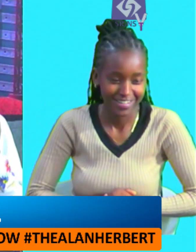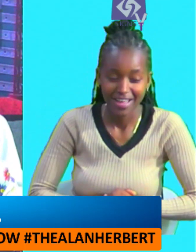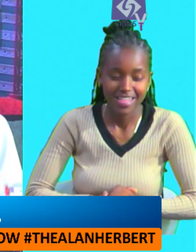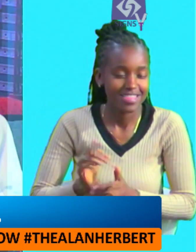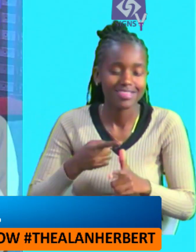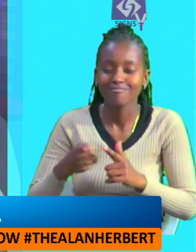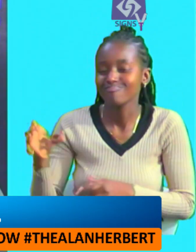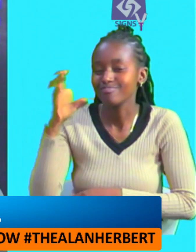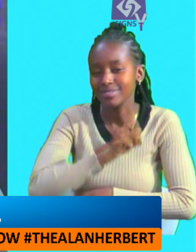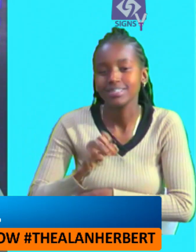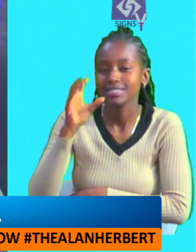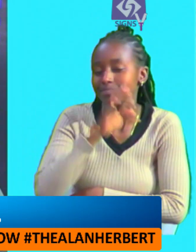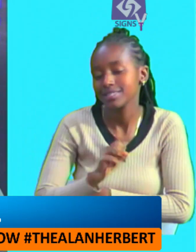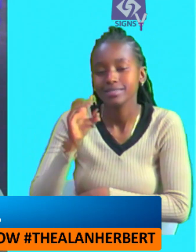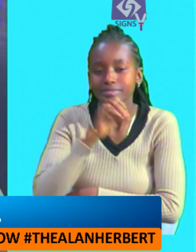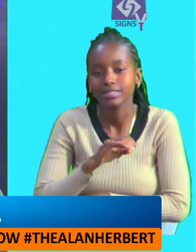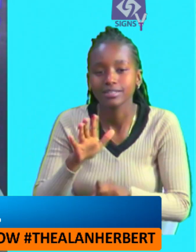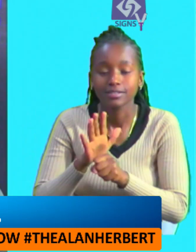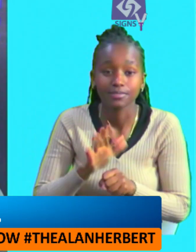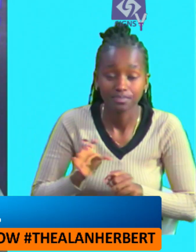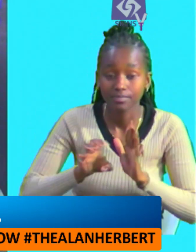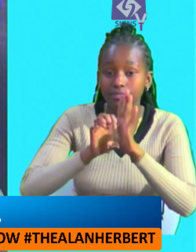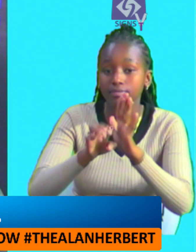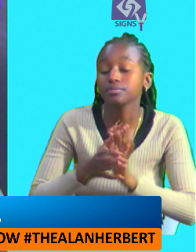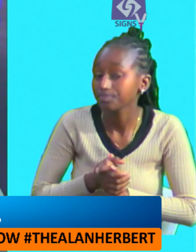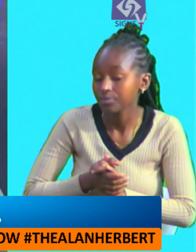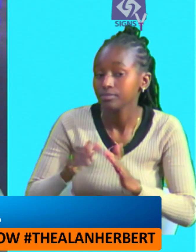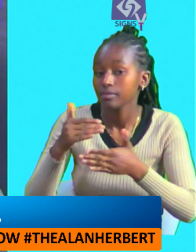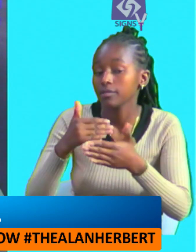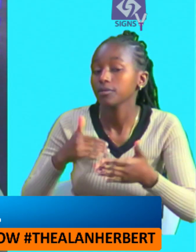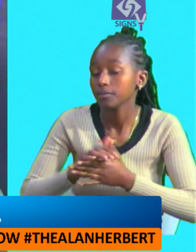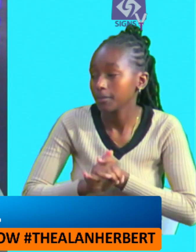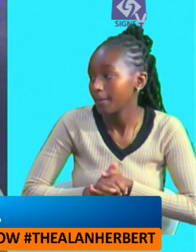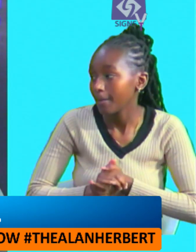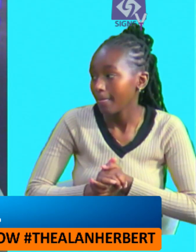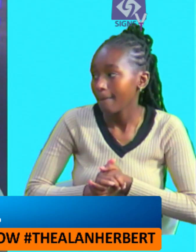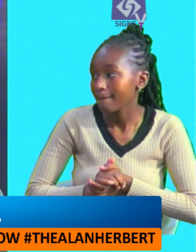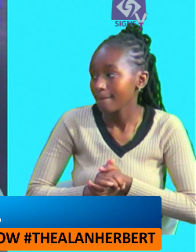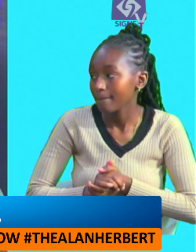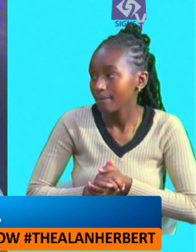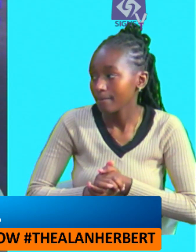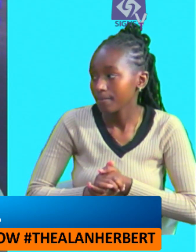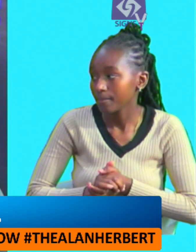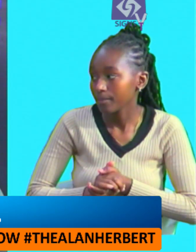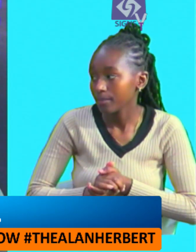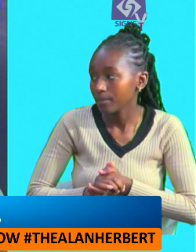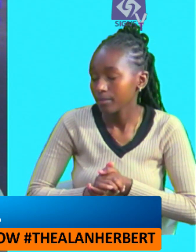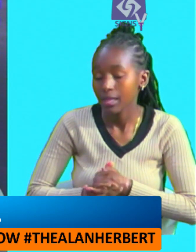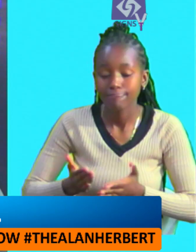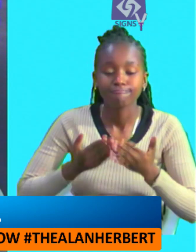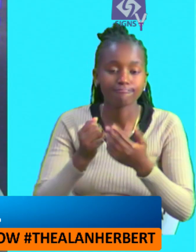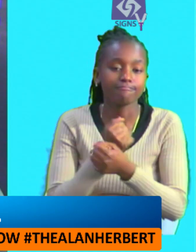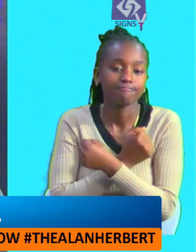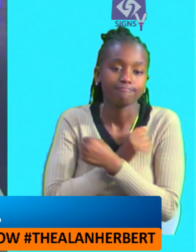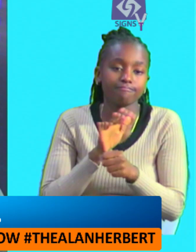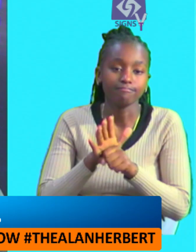like minimum huyo mse mwenye you don't just let yourself be. There is somewhat I want to carry